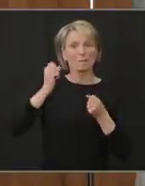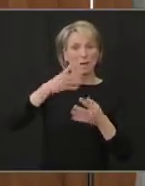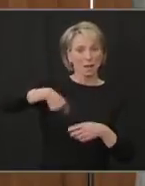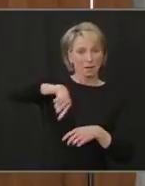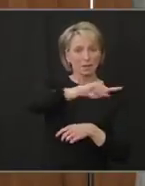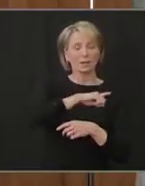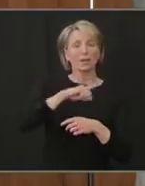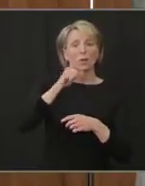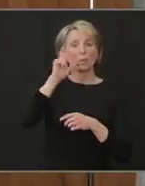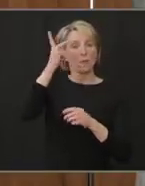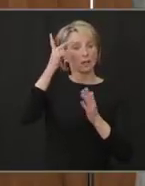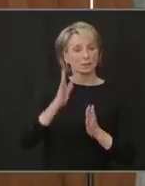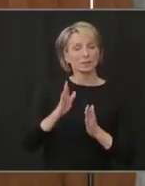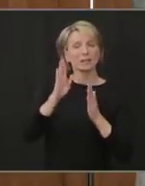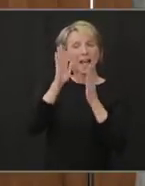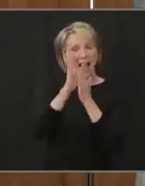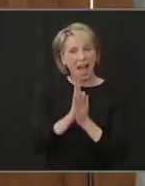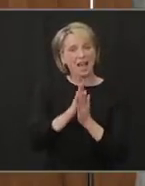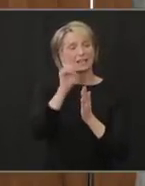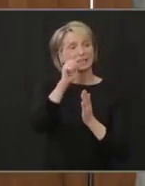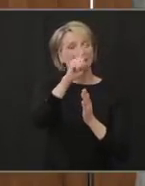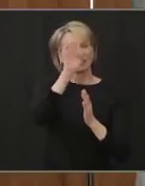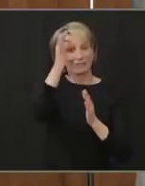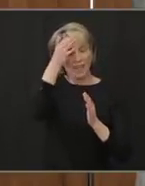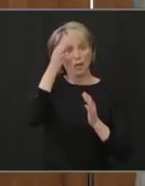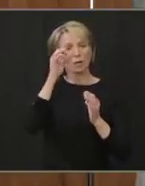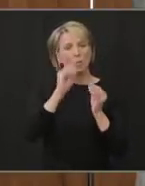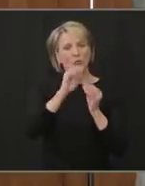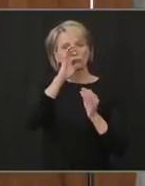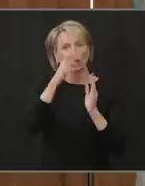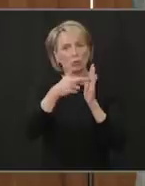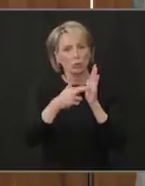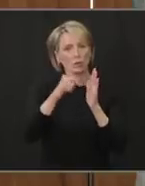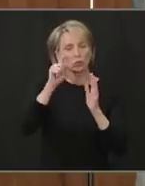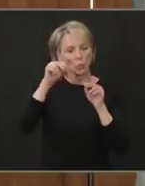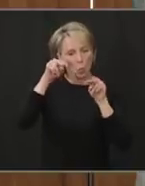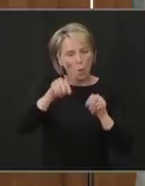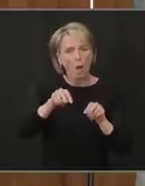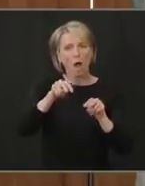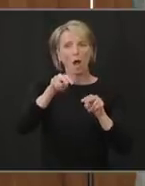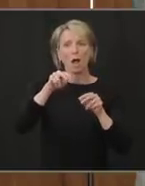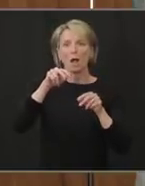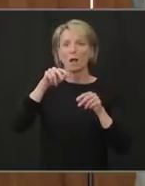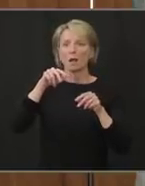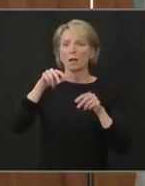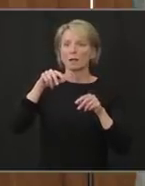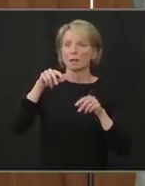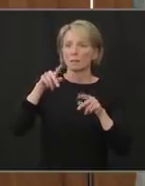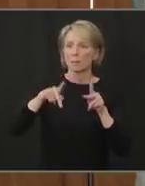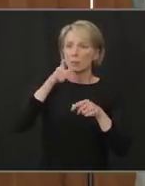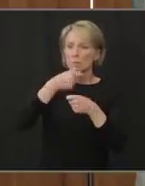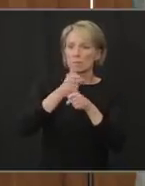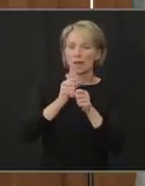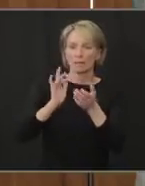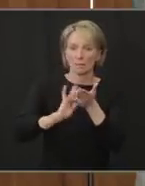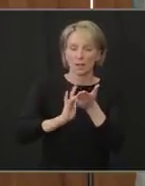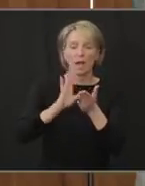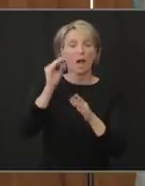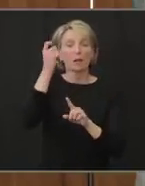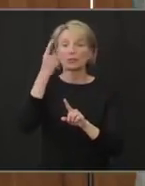I recognize that the government taking over certain kinds of production, and it's not only